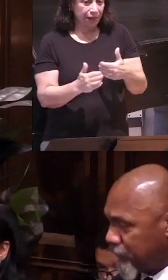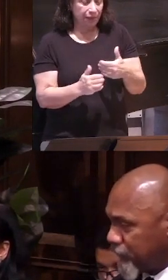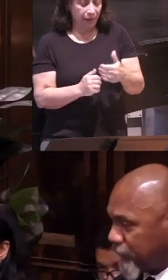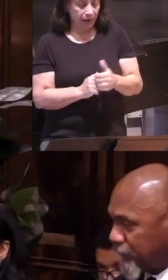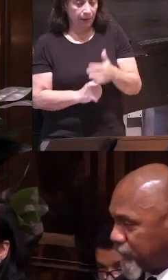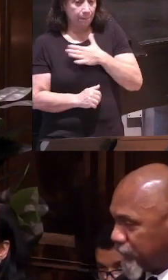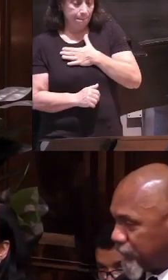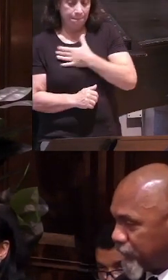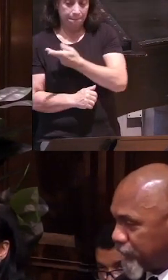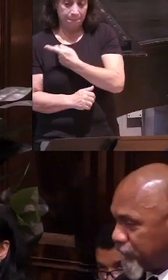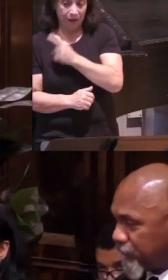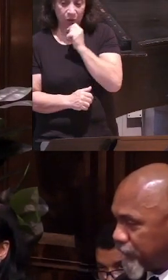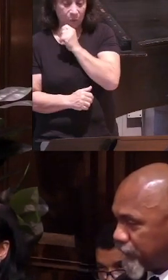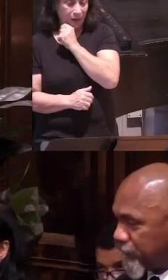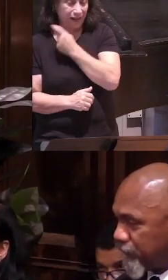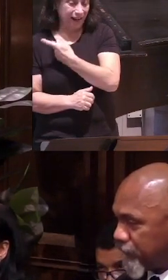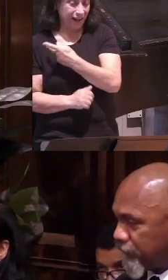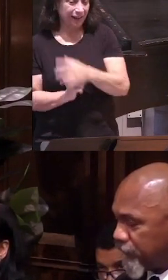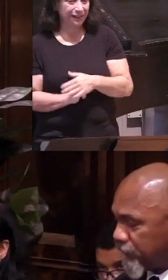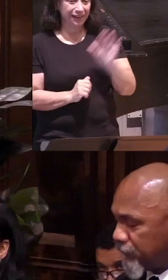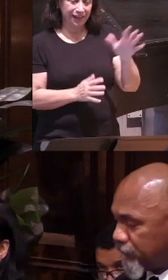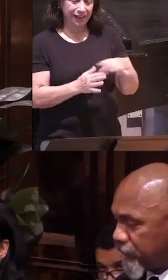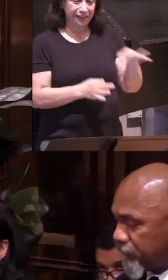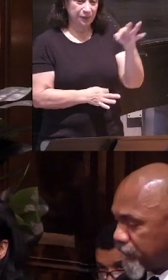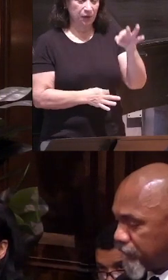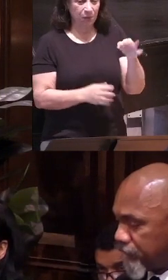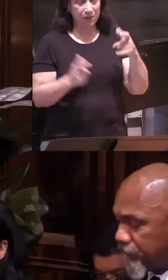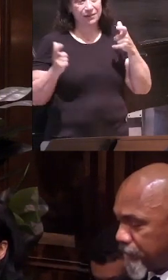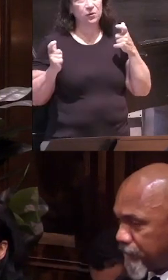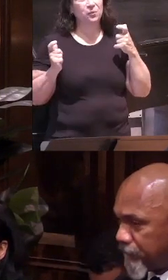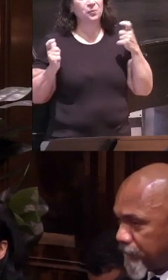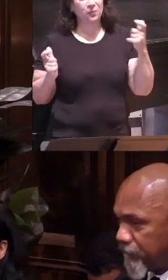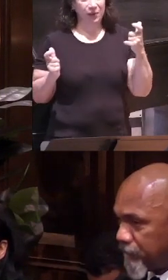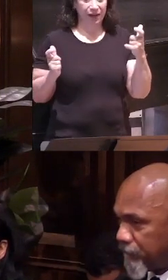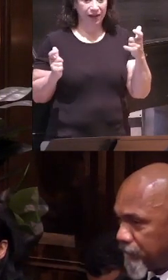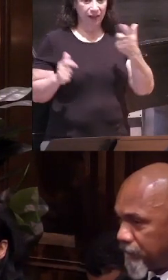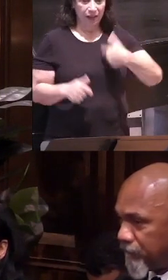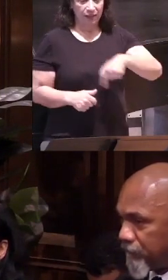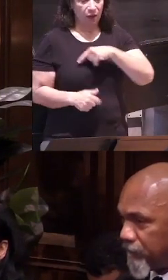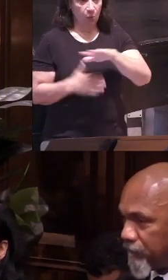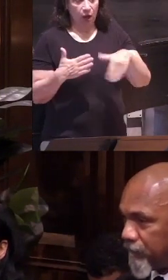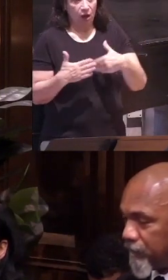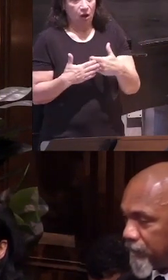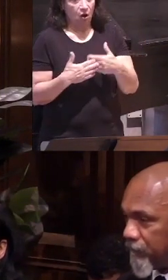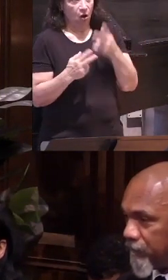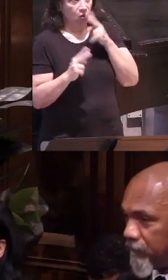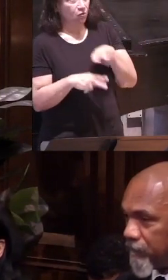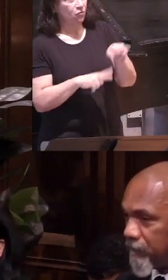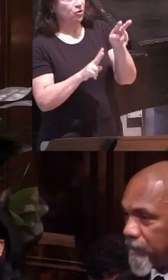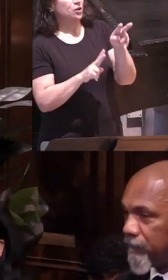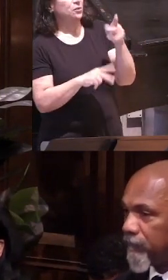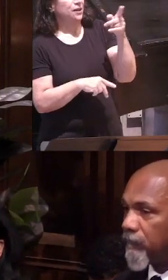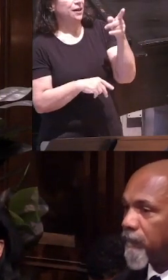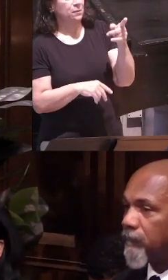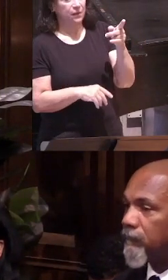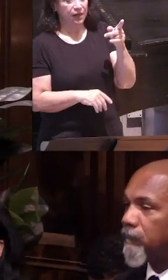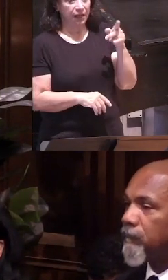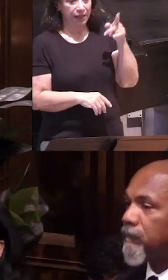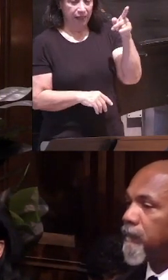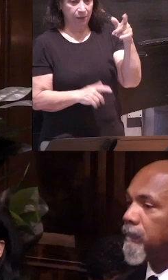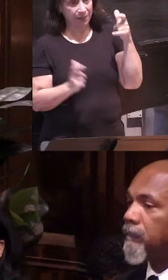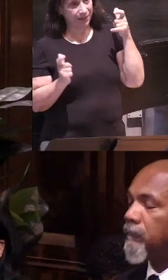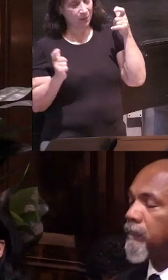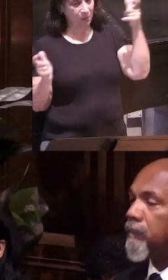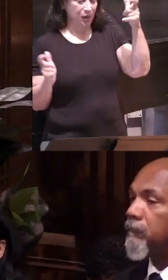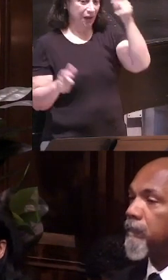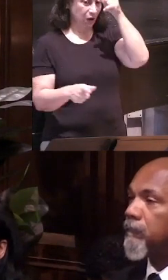I, his spirit was so grand, we all viewed him as our